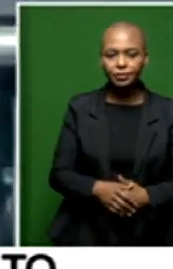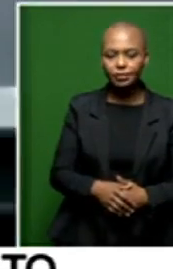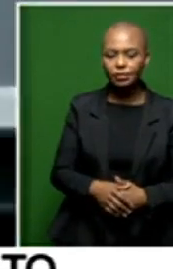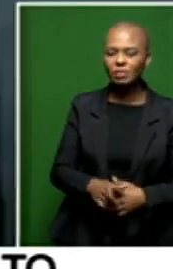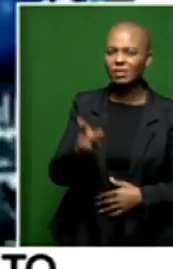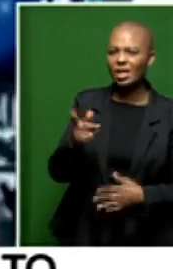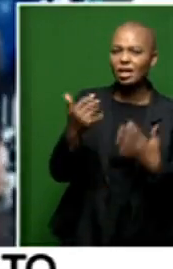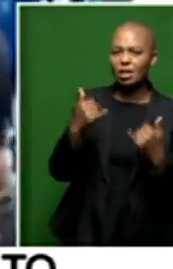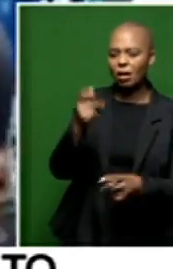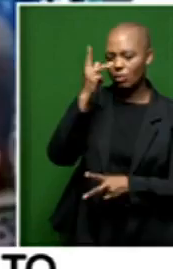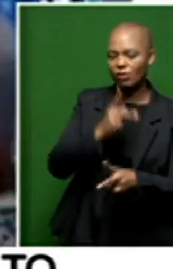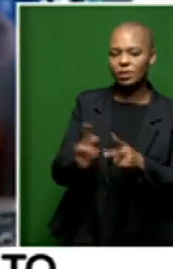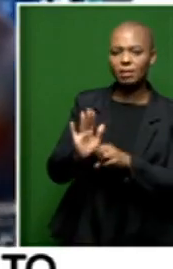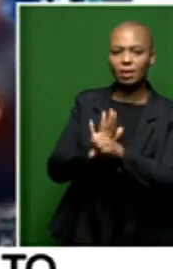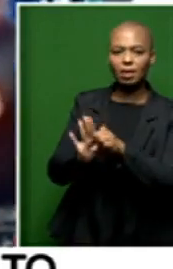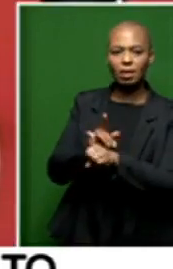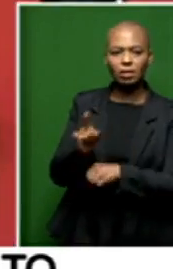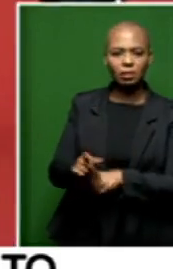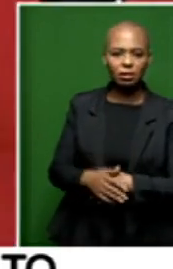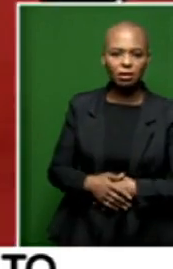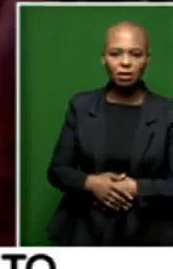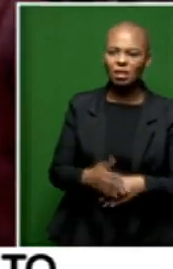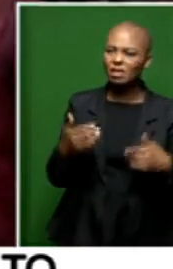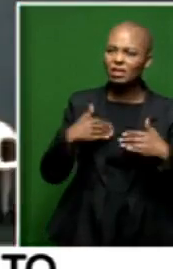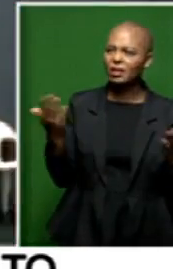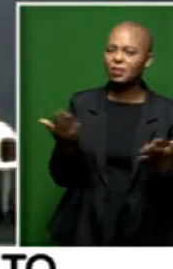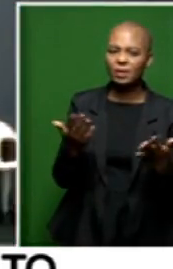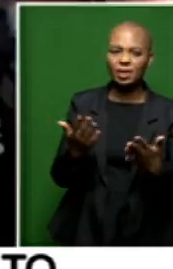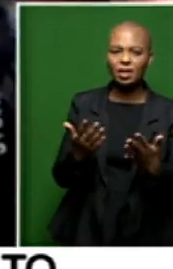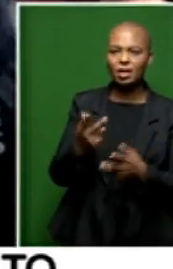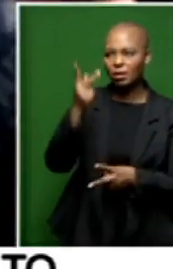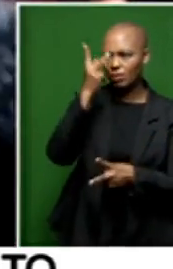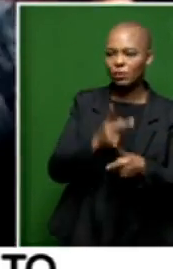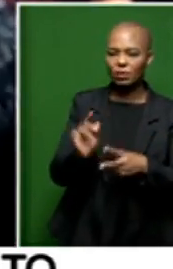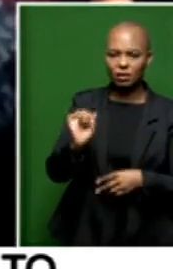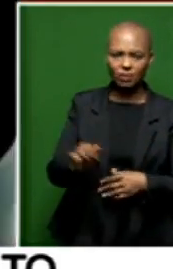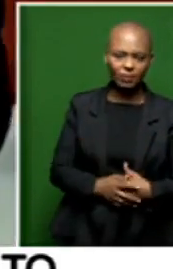your professional background. Where did it all start?